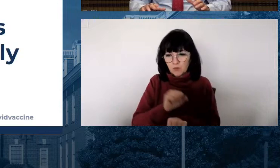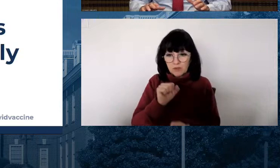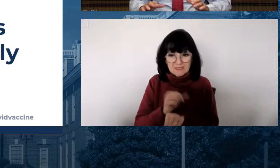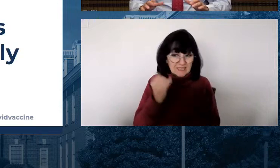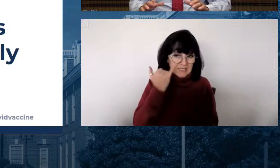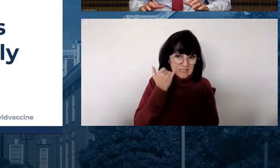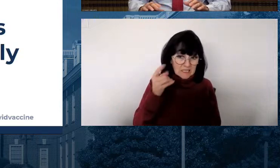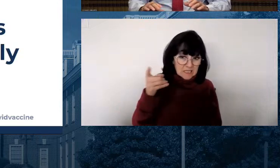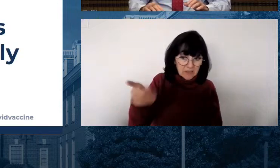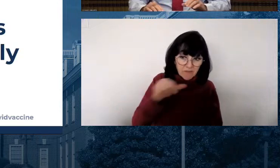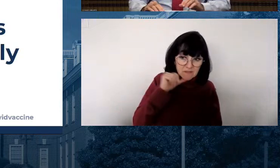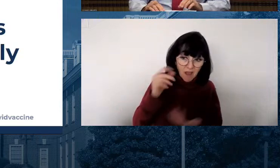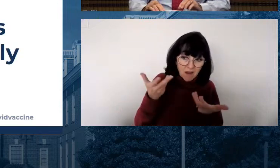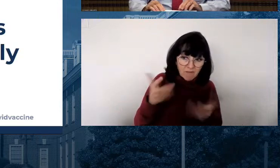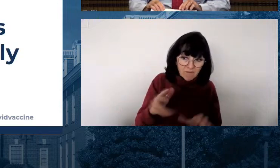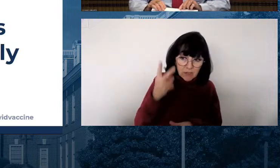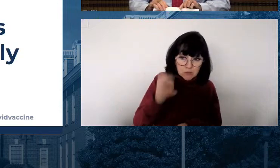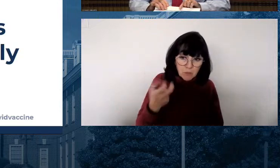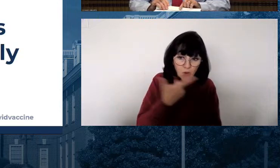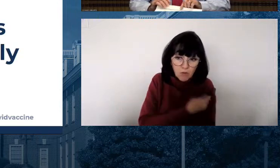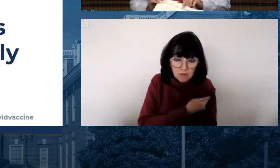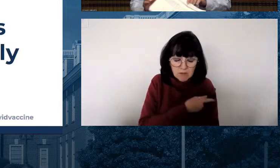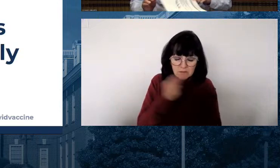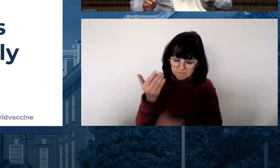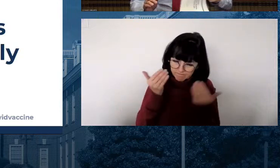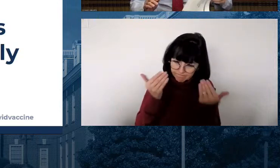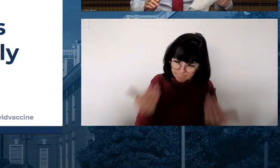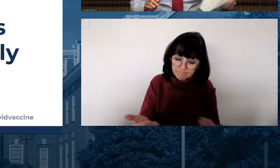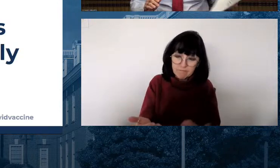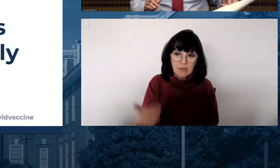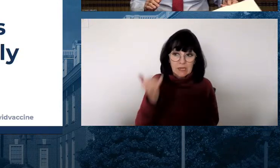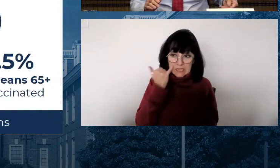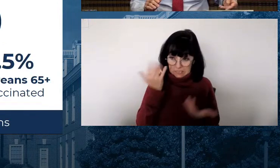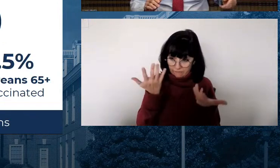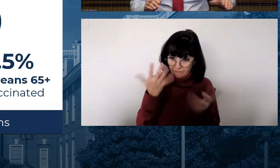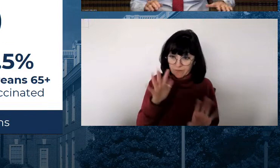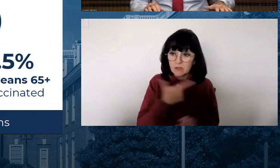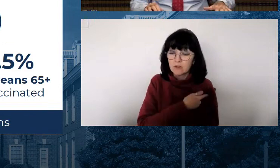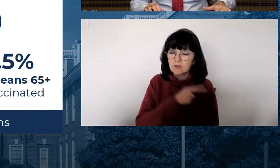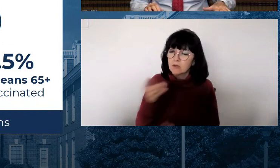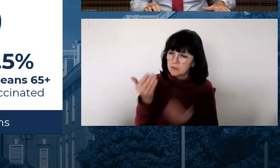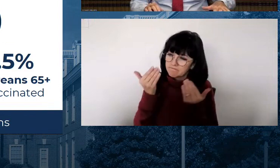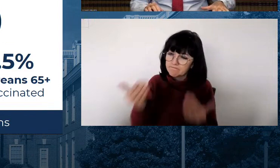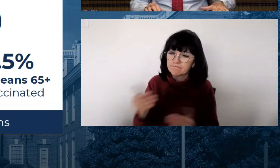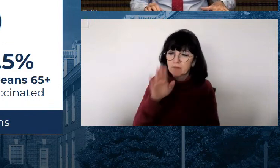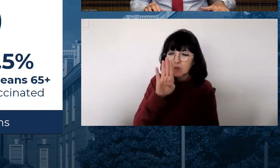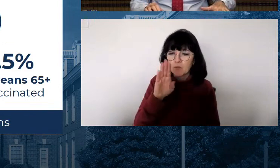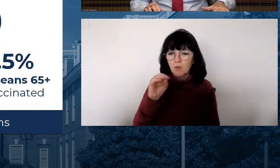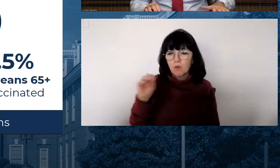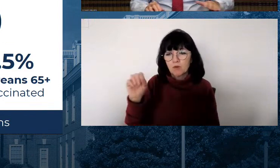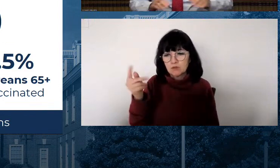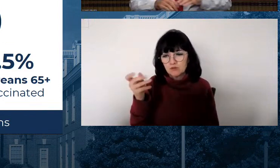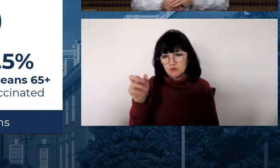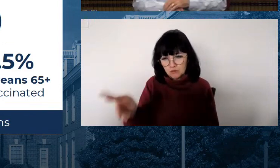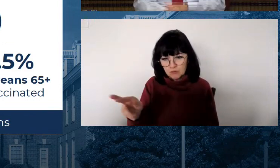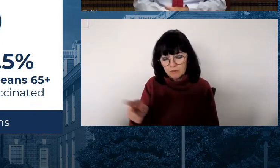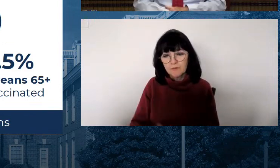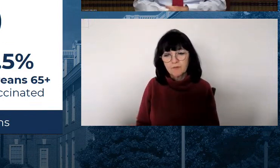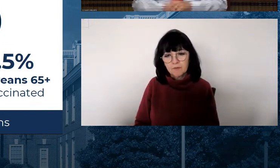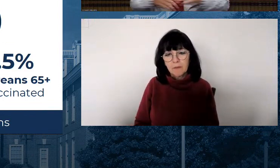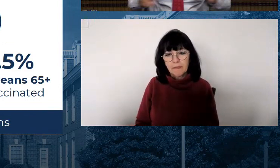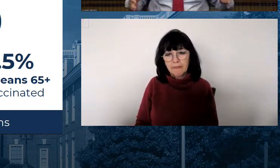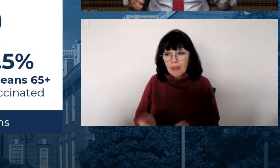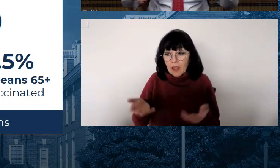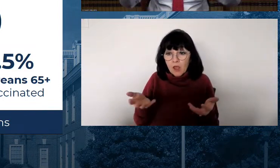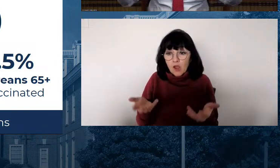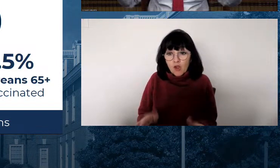one shot, and get your booster if you have two. So let's look at the vaccine data we've already